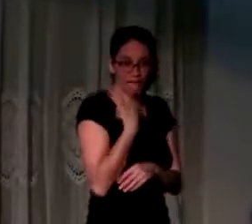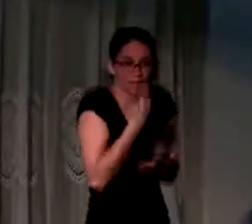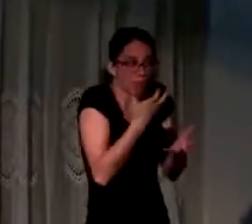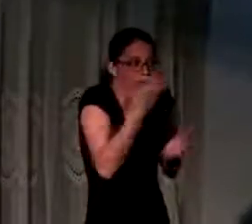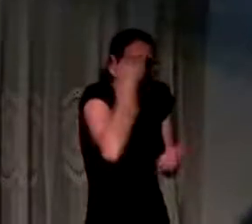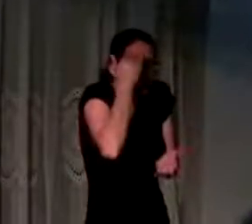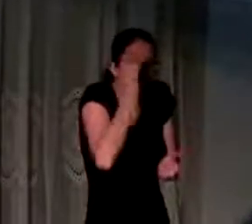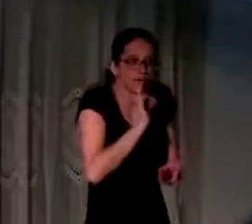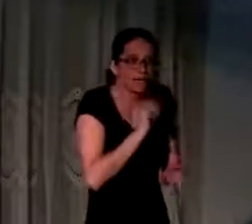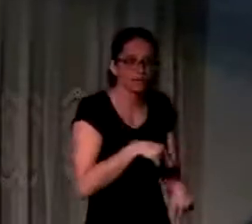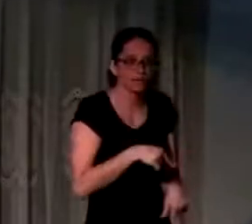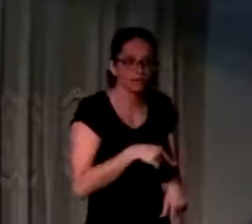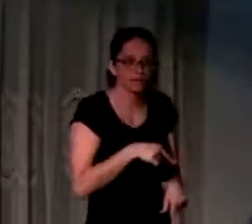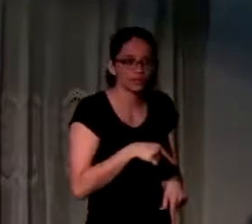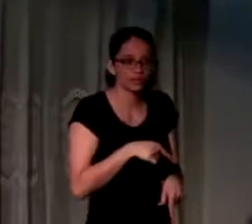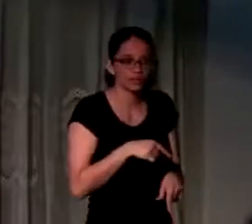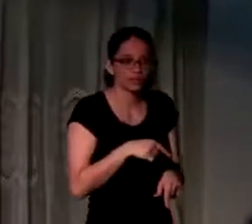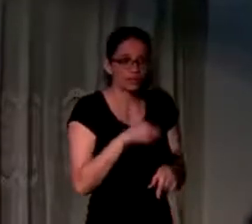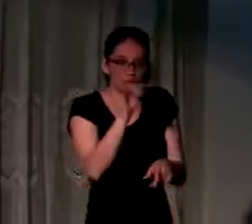That's why people come to church.